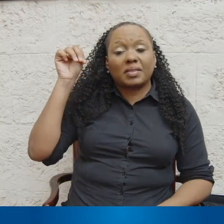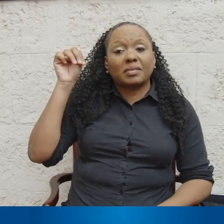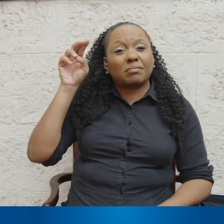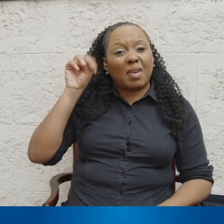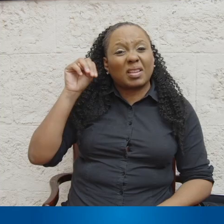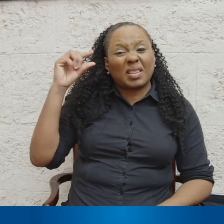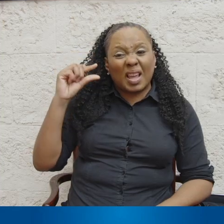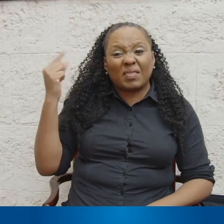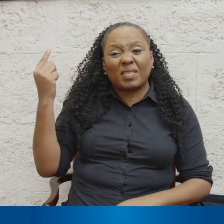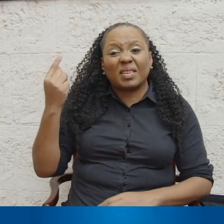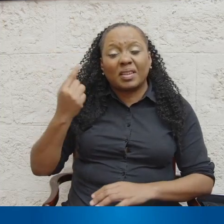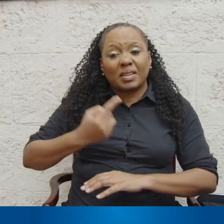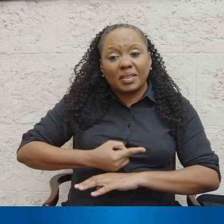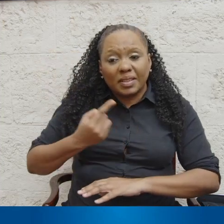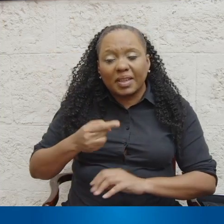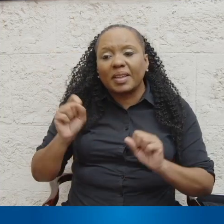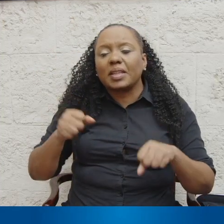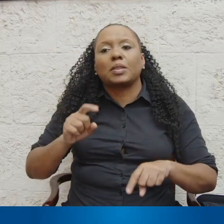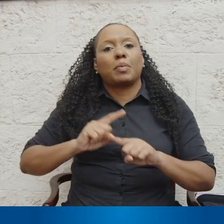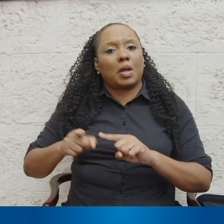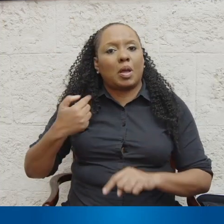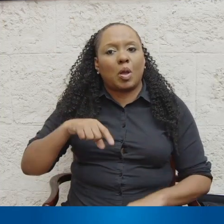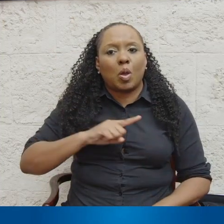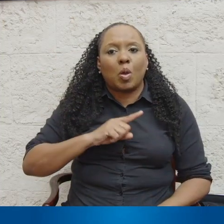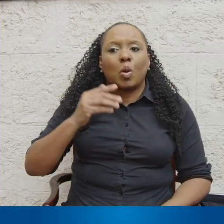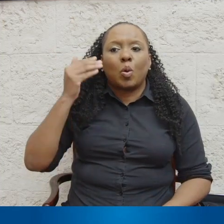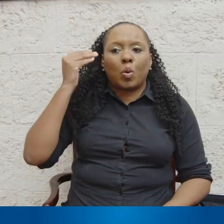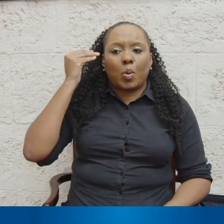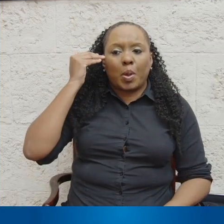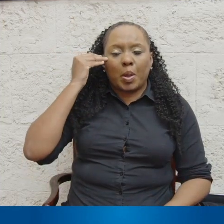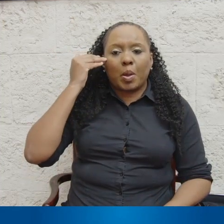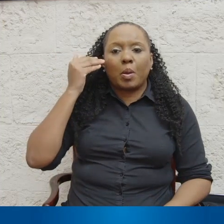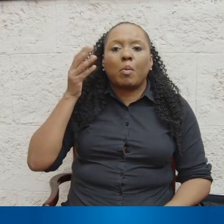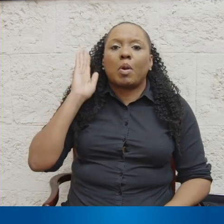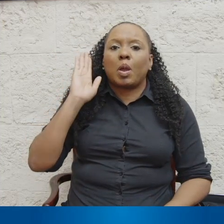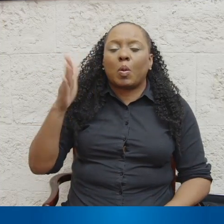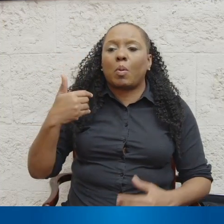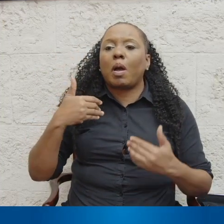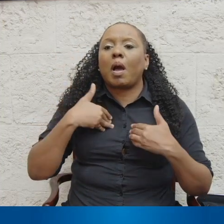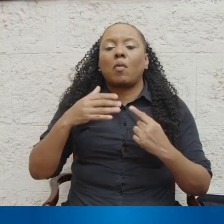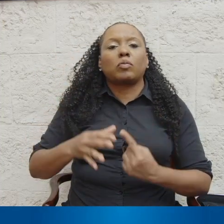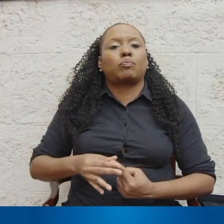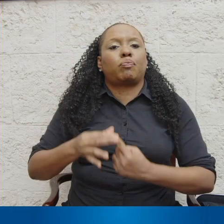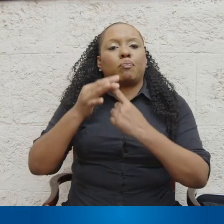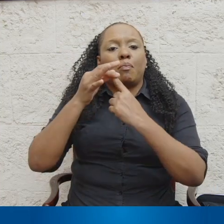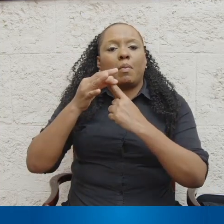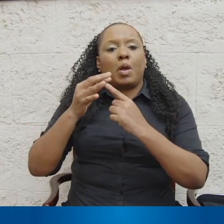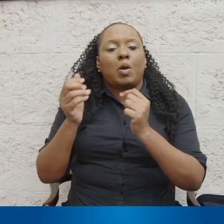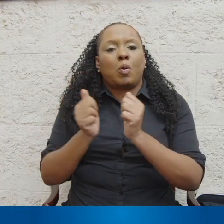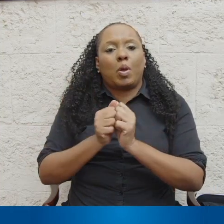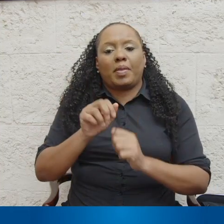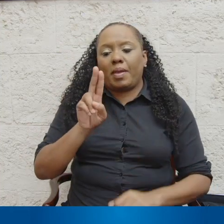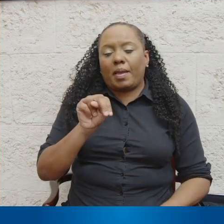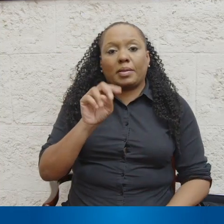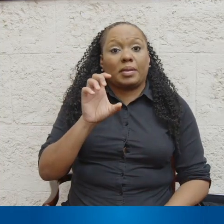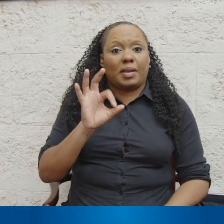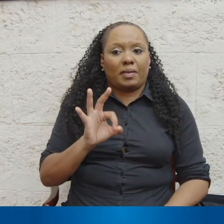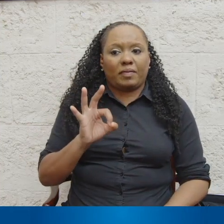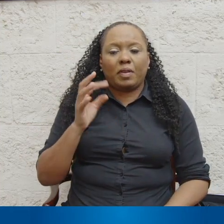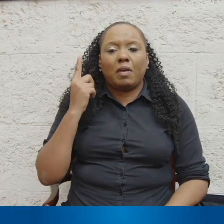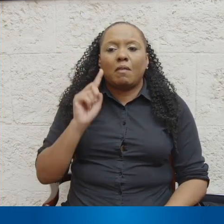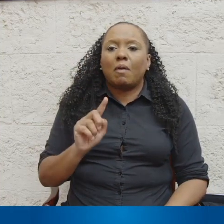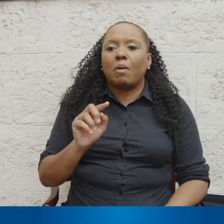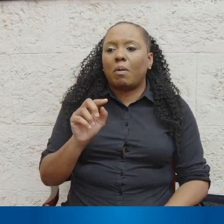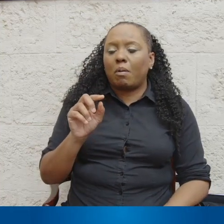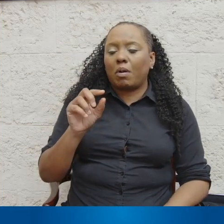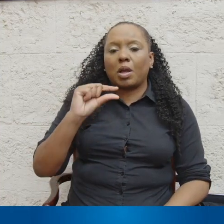Lamin, the recognition of them is something that will be ongoing as part of the work of the National Cultural Foundation and not necessarily